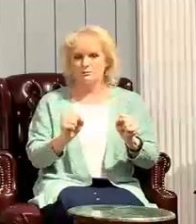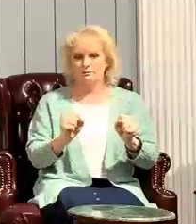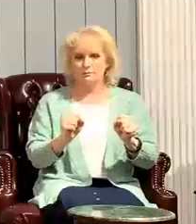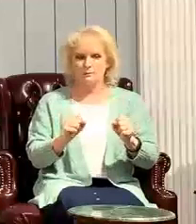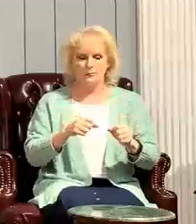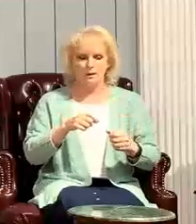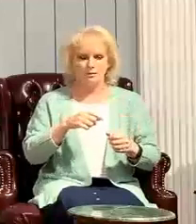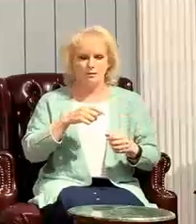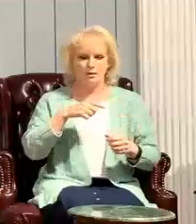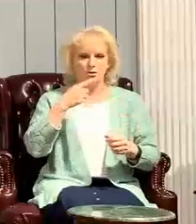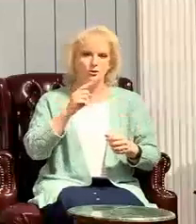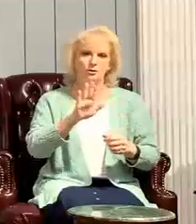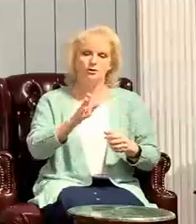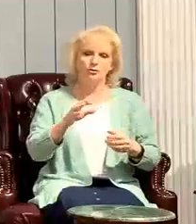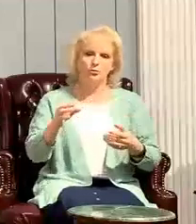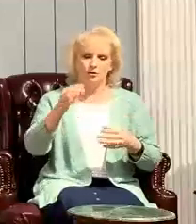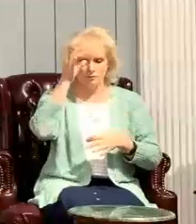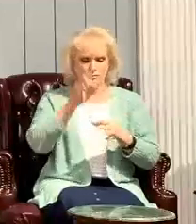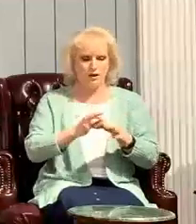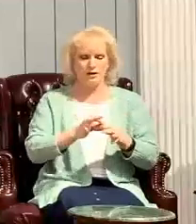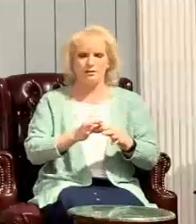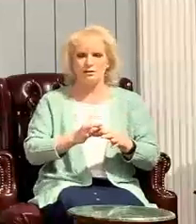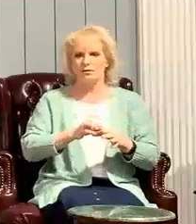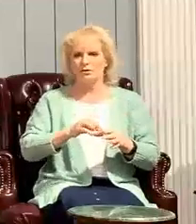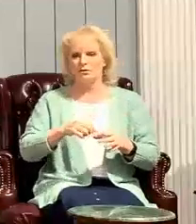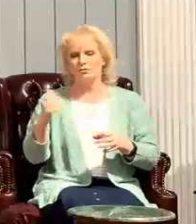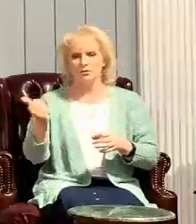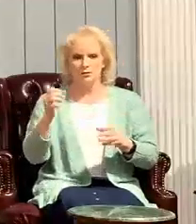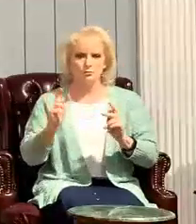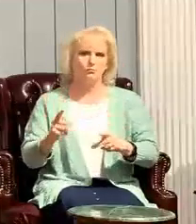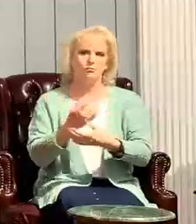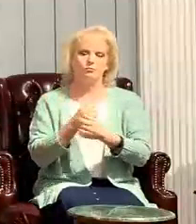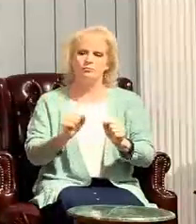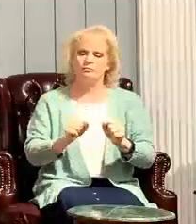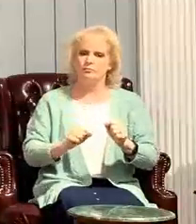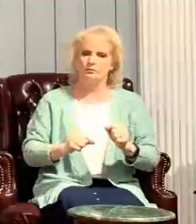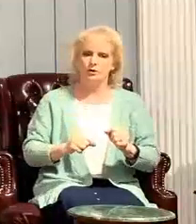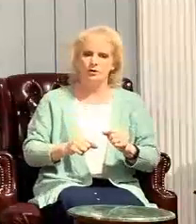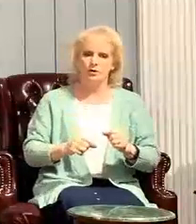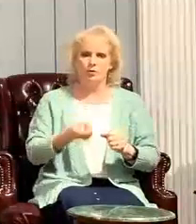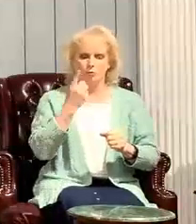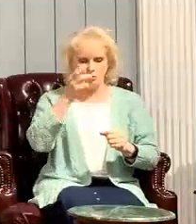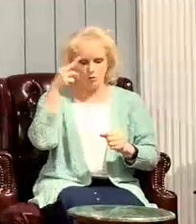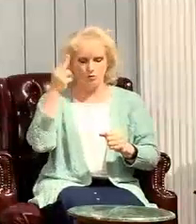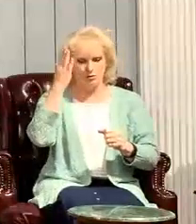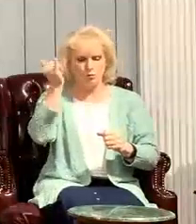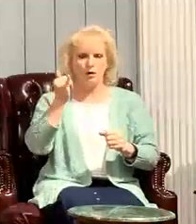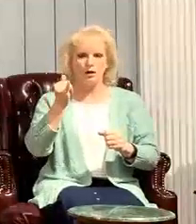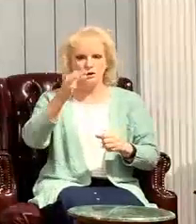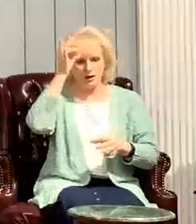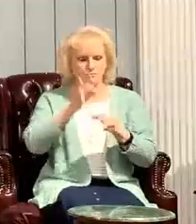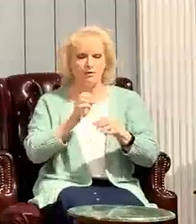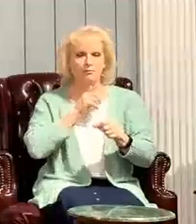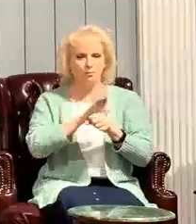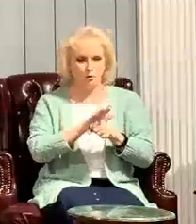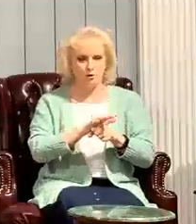or sharing your faith so that someone else, my faith passes on to someone else. So one of the things that happens, and one of the reasons why Faith Promise, the missions program, is so